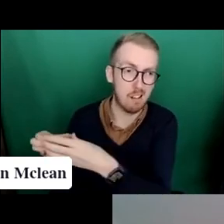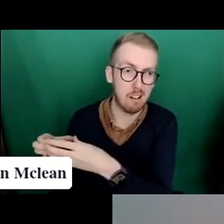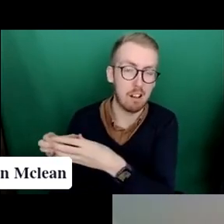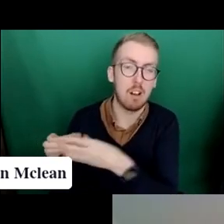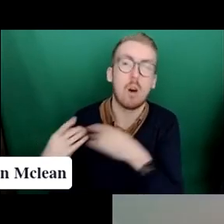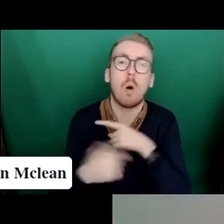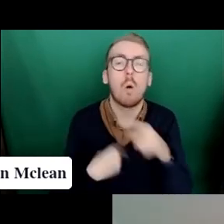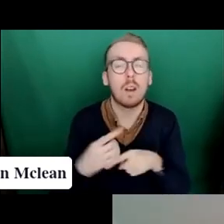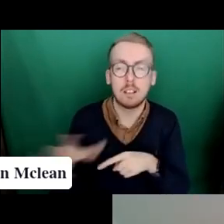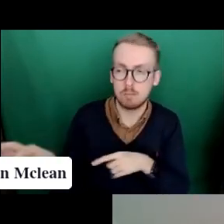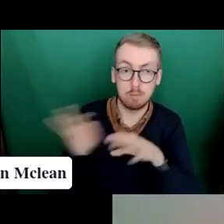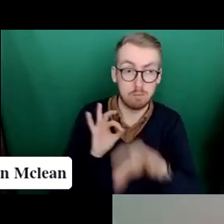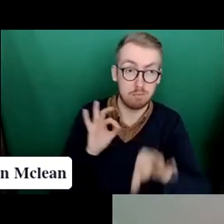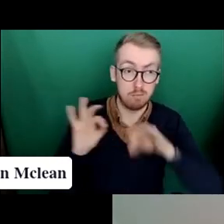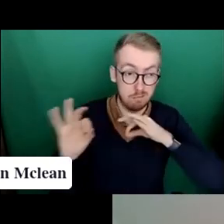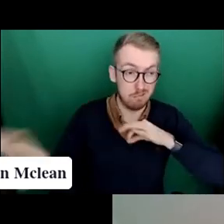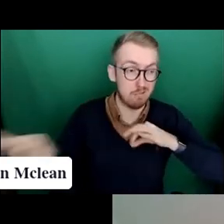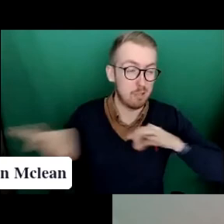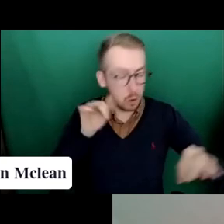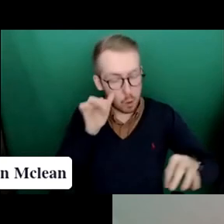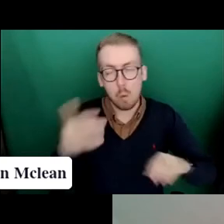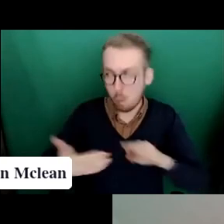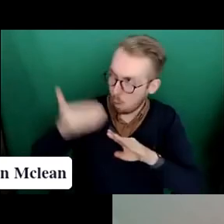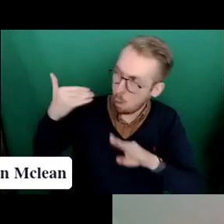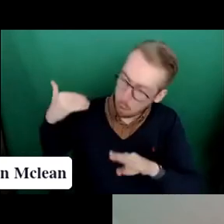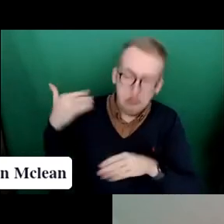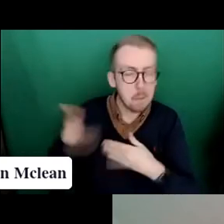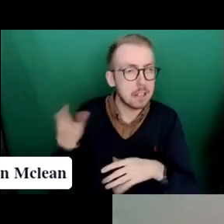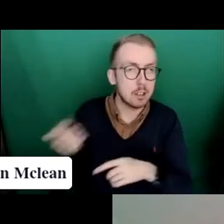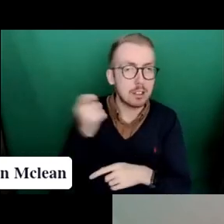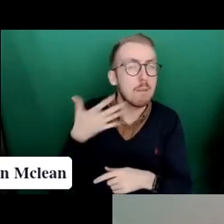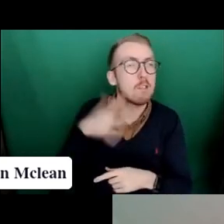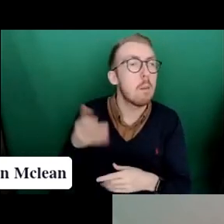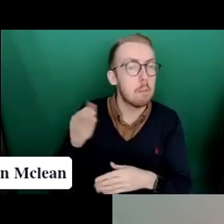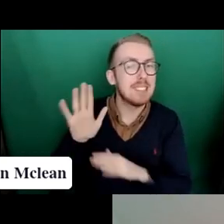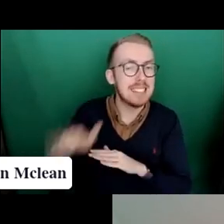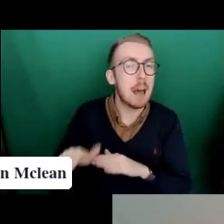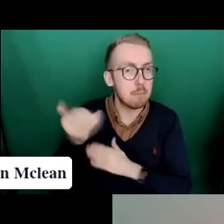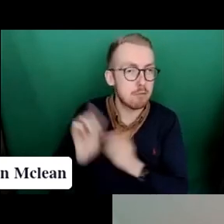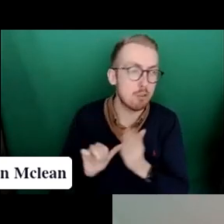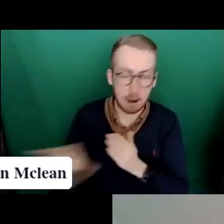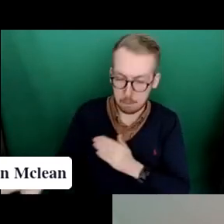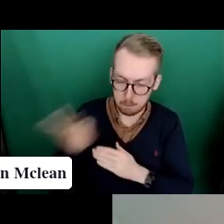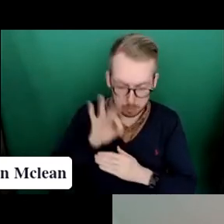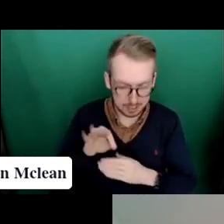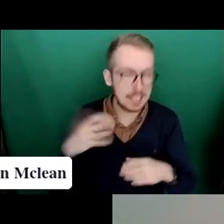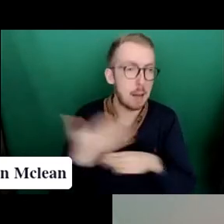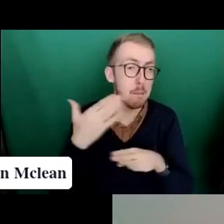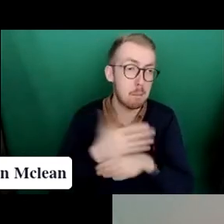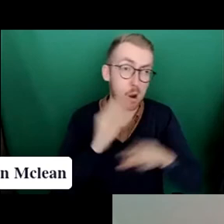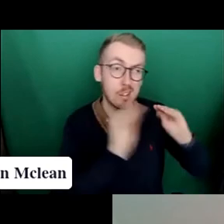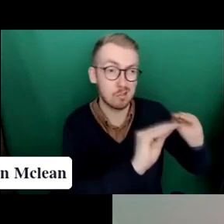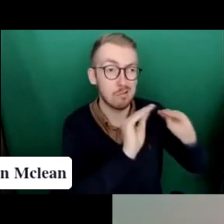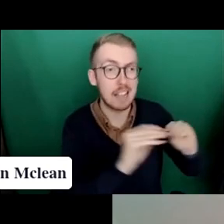the principles that we know have been really successful in STEP. So taking the kind of employer training and